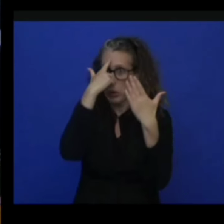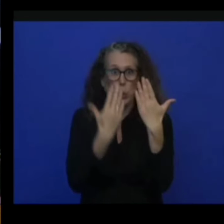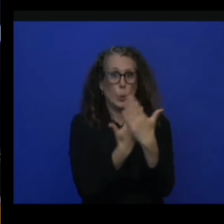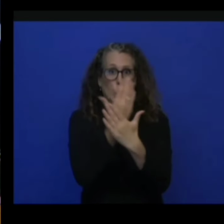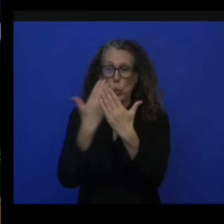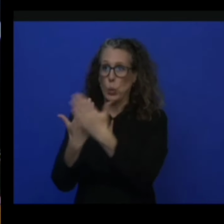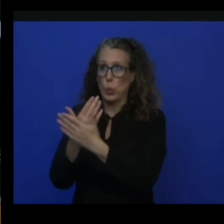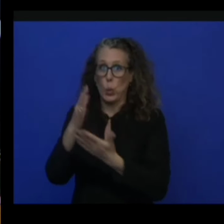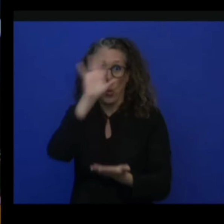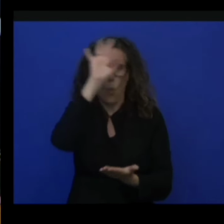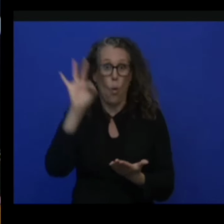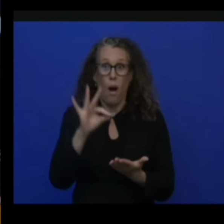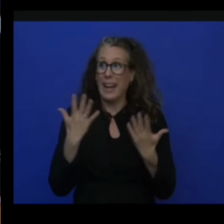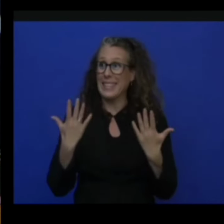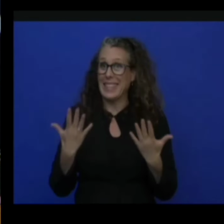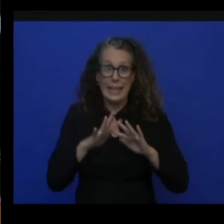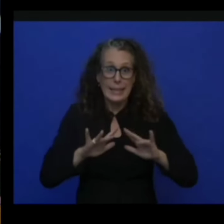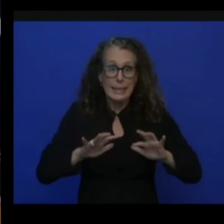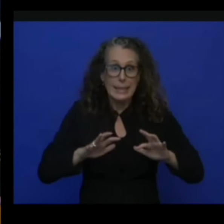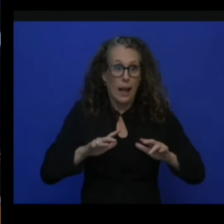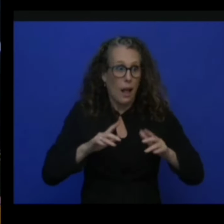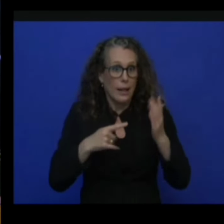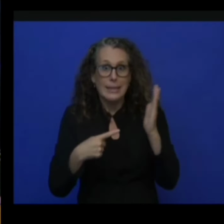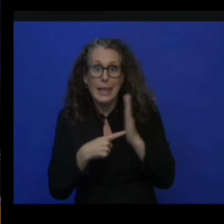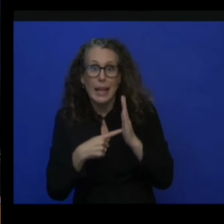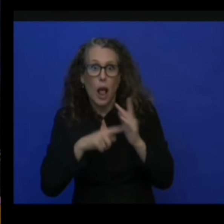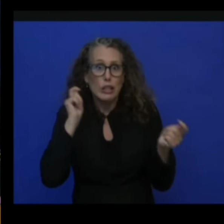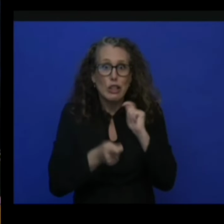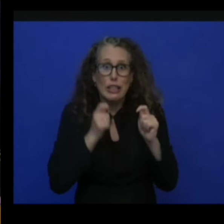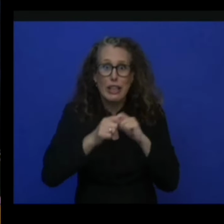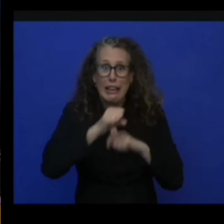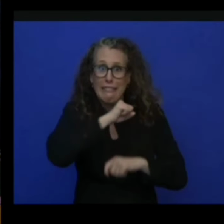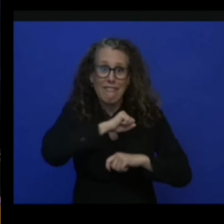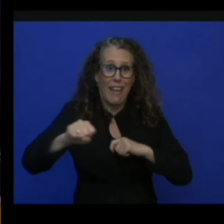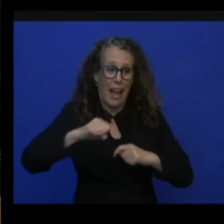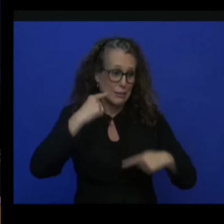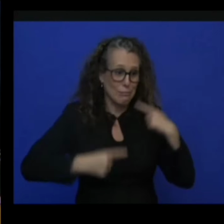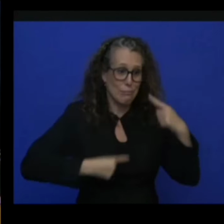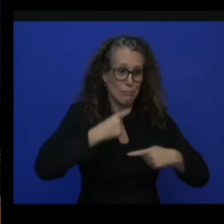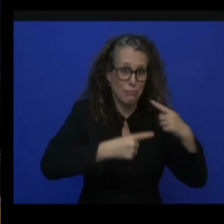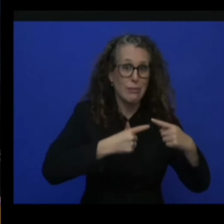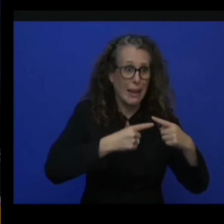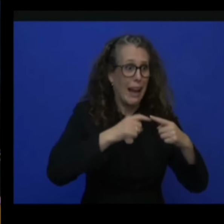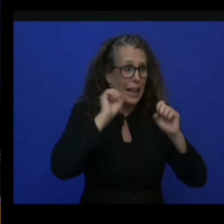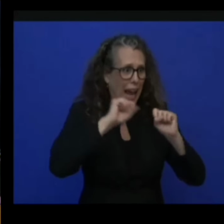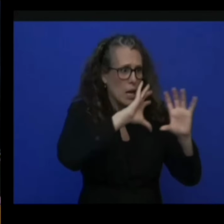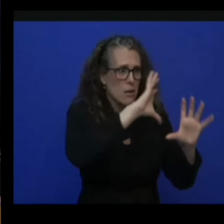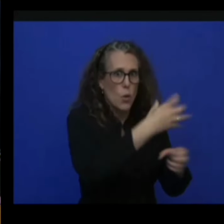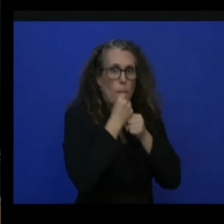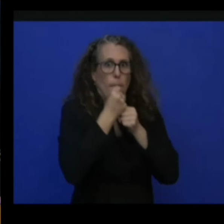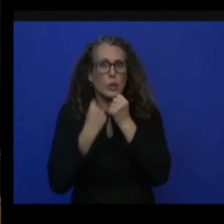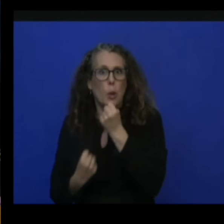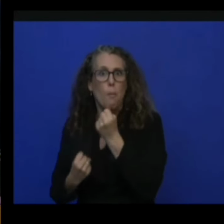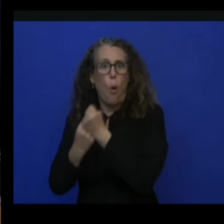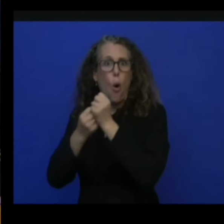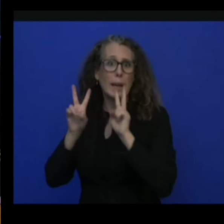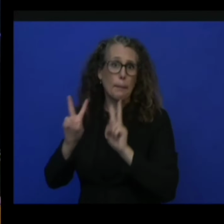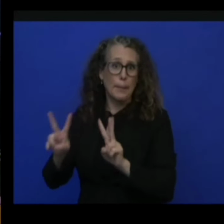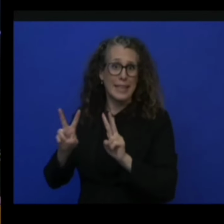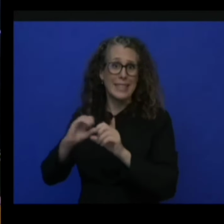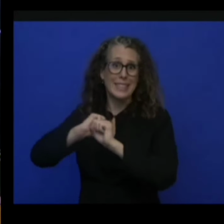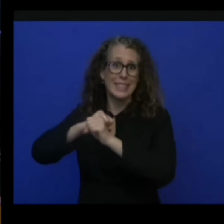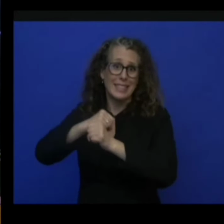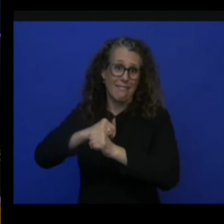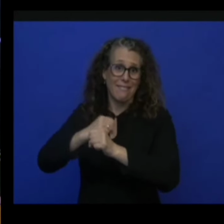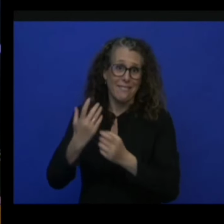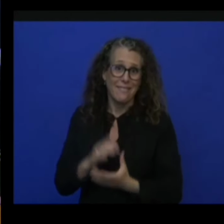leverage innovation and knowledge sharing to advance peace and security. And we should promote inclusive